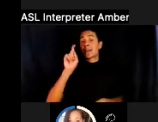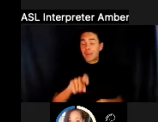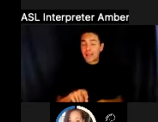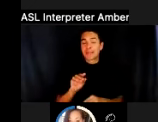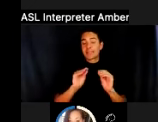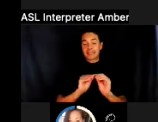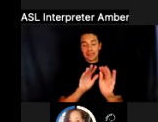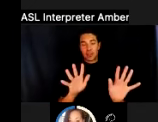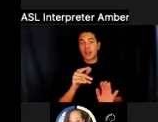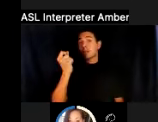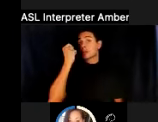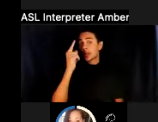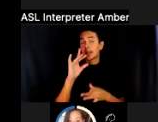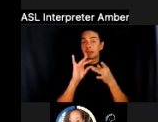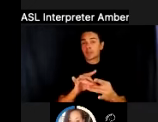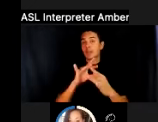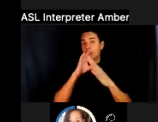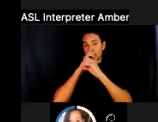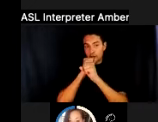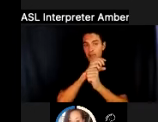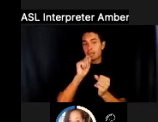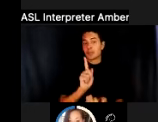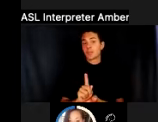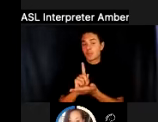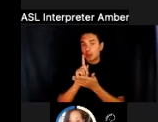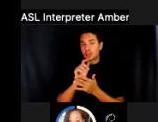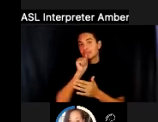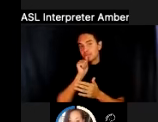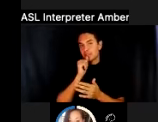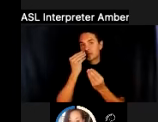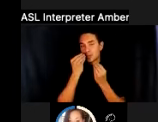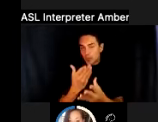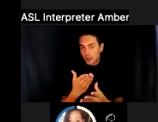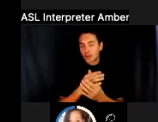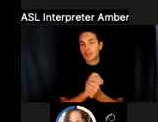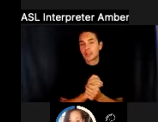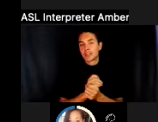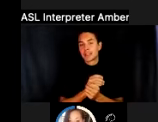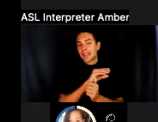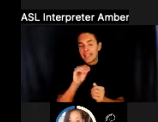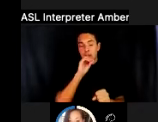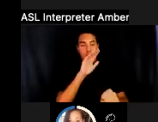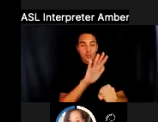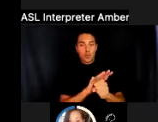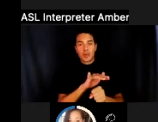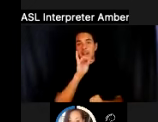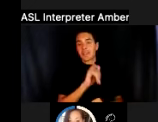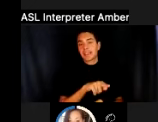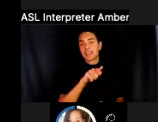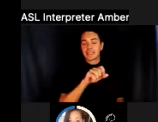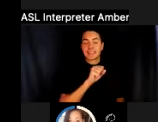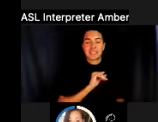understanding about confidentiality and privilege and release of information and ensure that staff